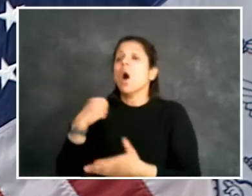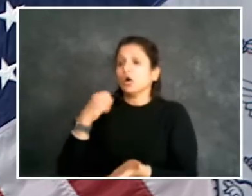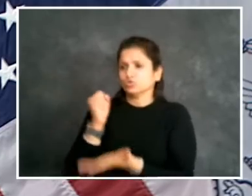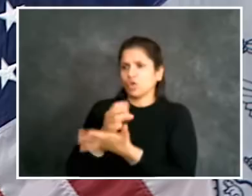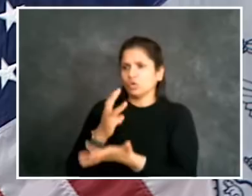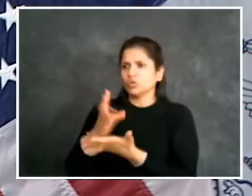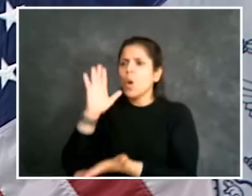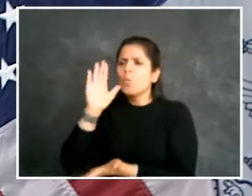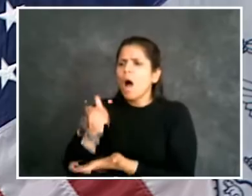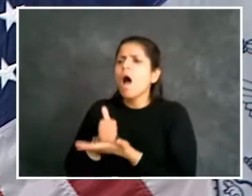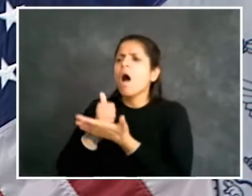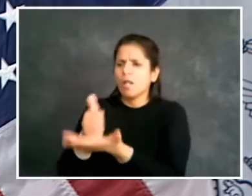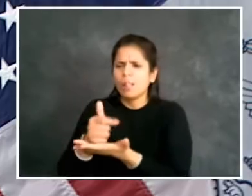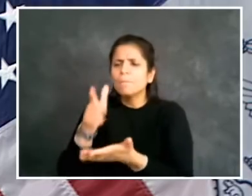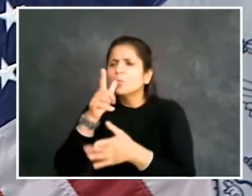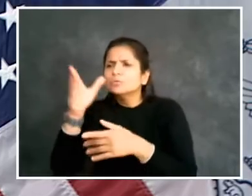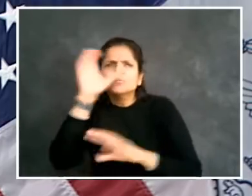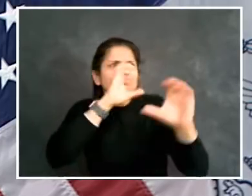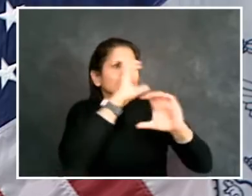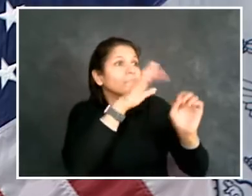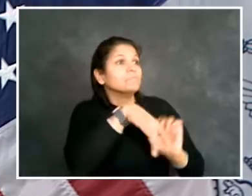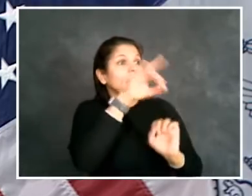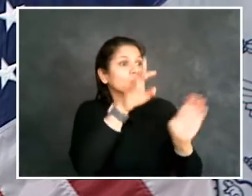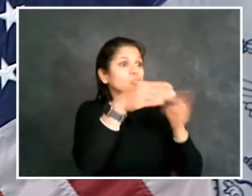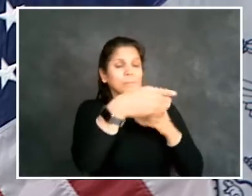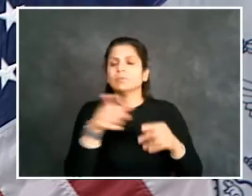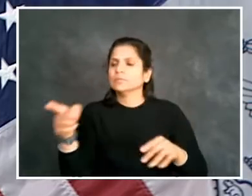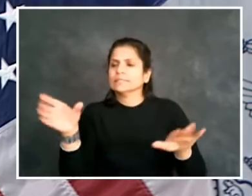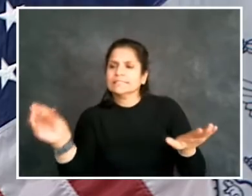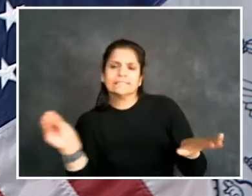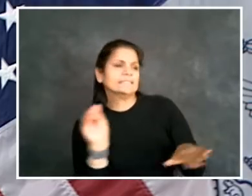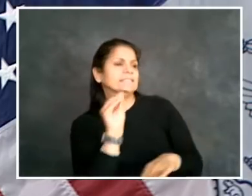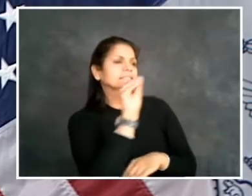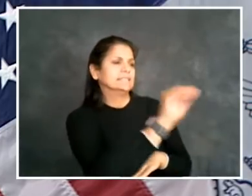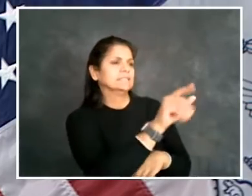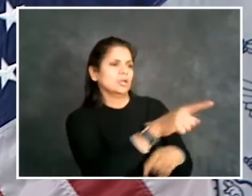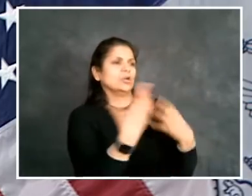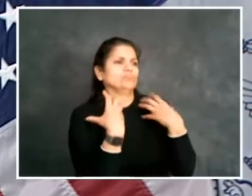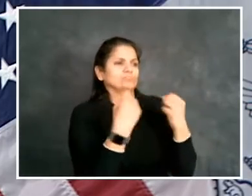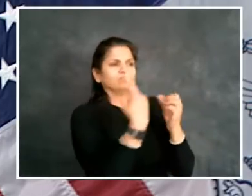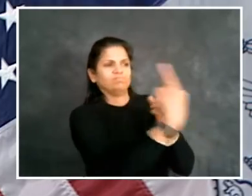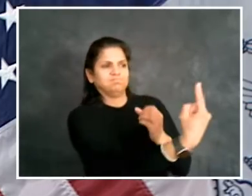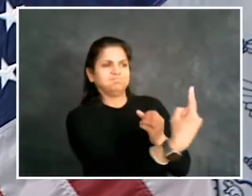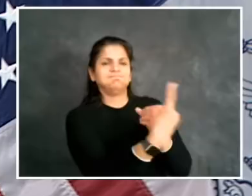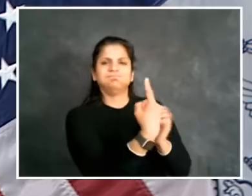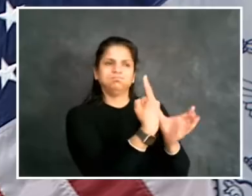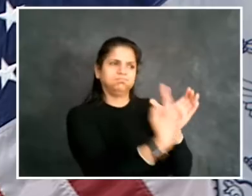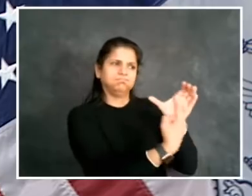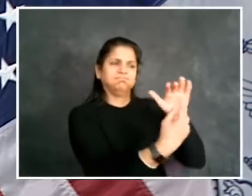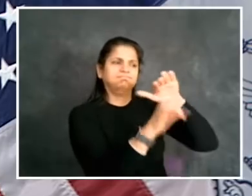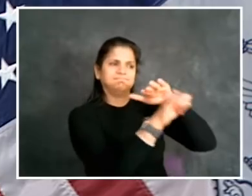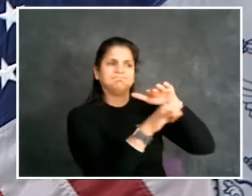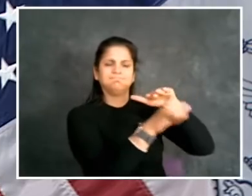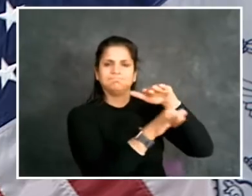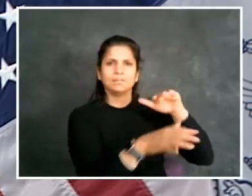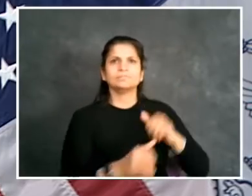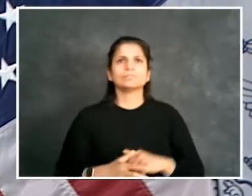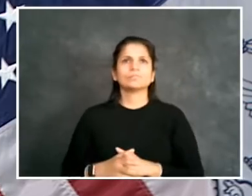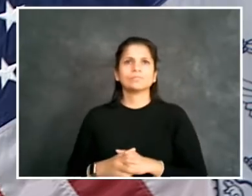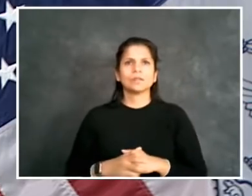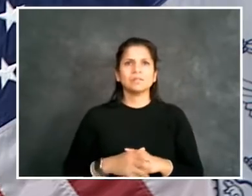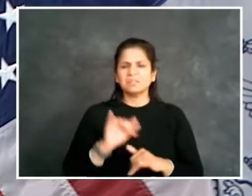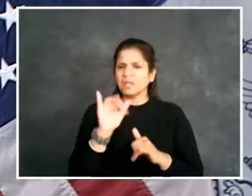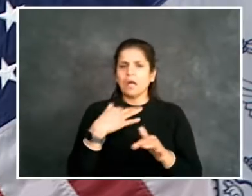identified, that they get that helping hand to make the arrangements. And then once they're in the room, Food, of course, is provided, medical